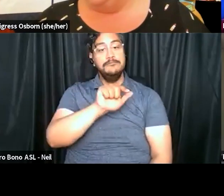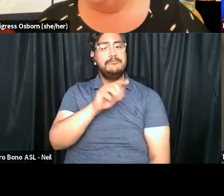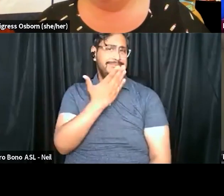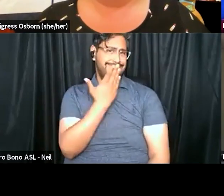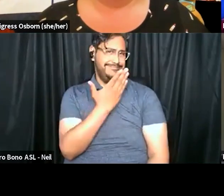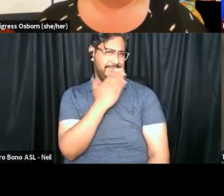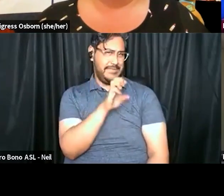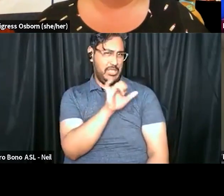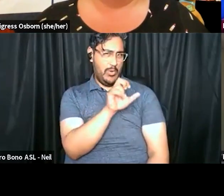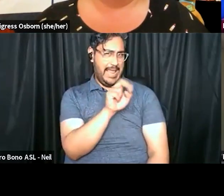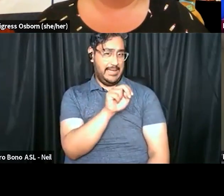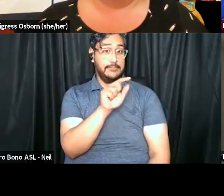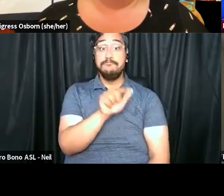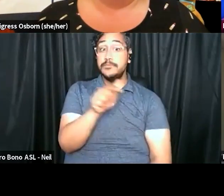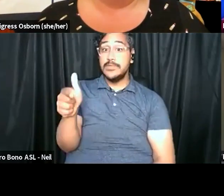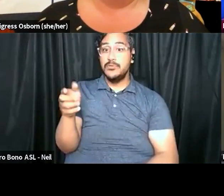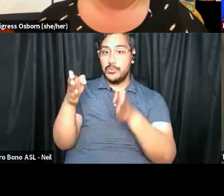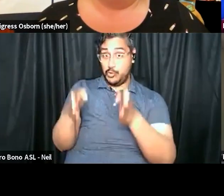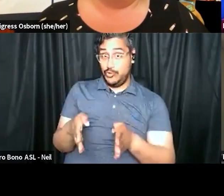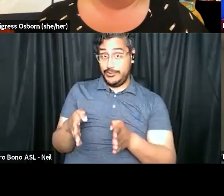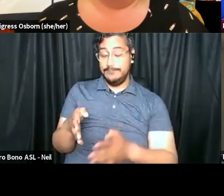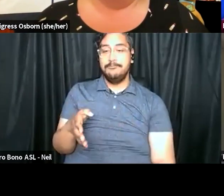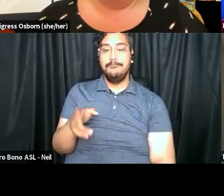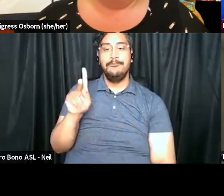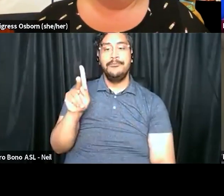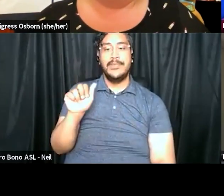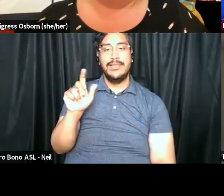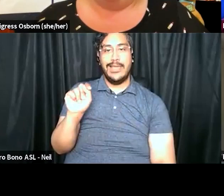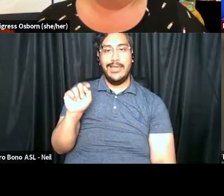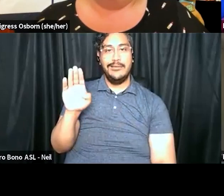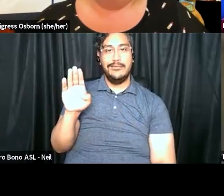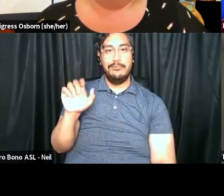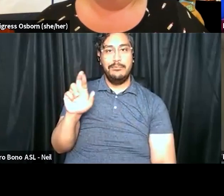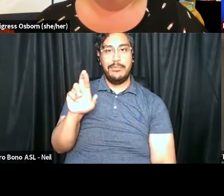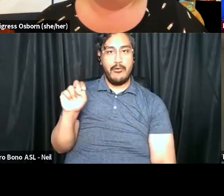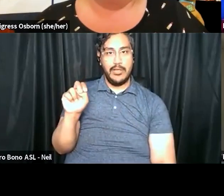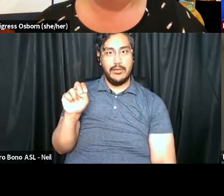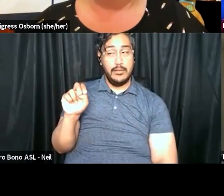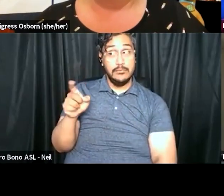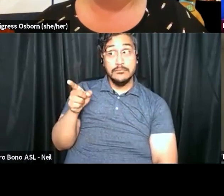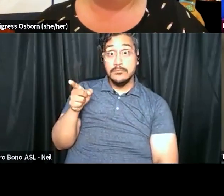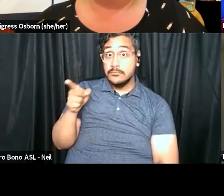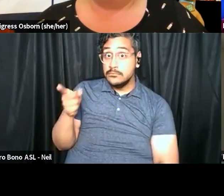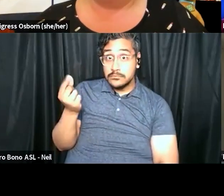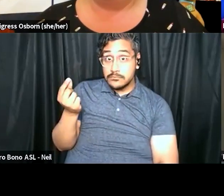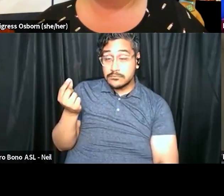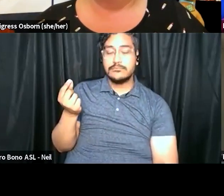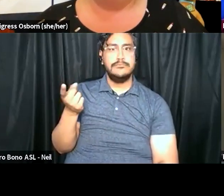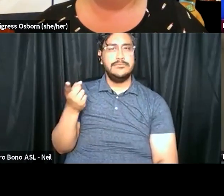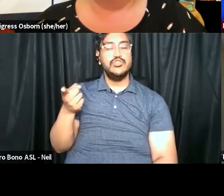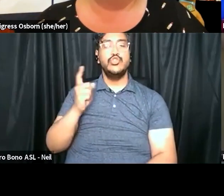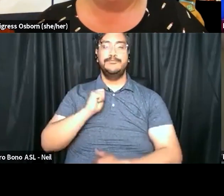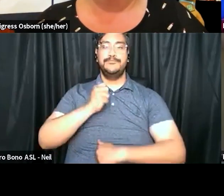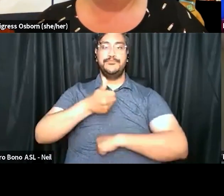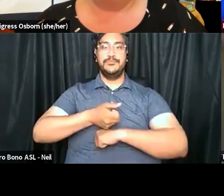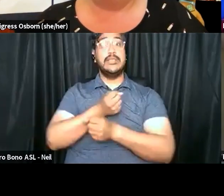Eileen. Next, I will introduce you all to Kat Barron. Kat's passion is doing what she can to create safe space for